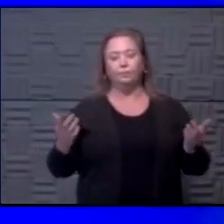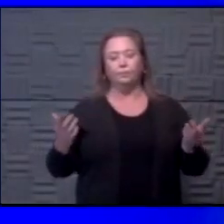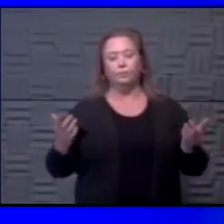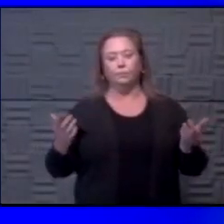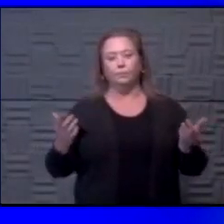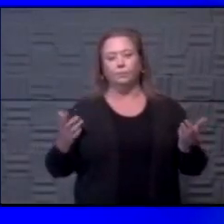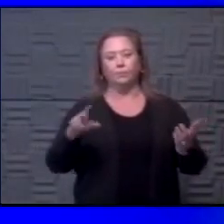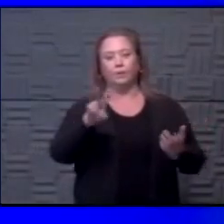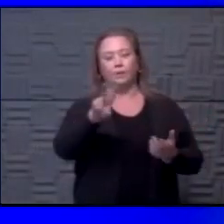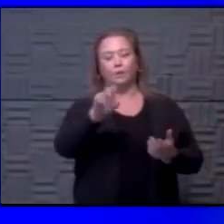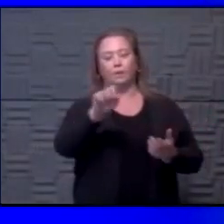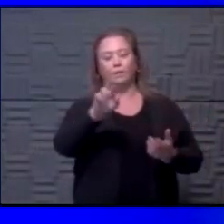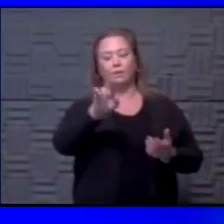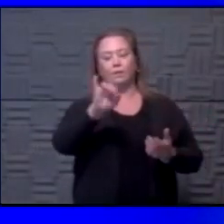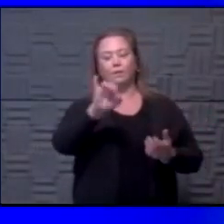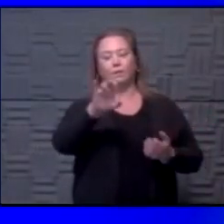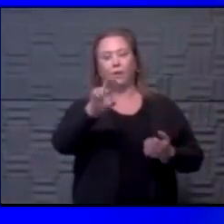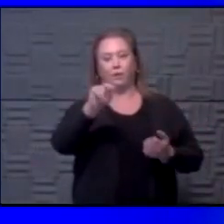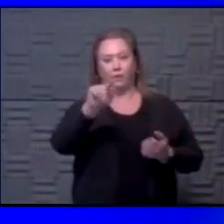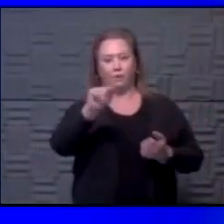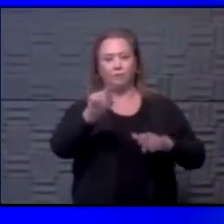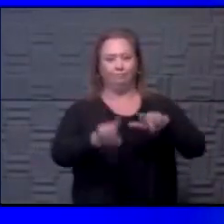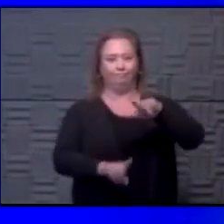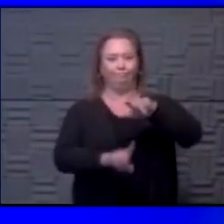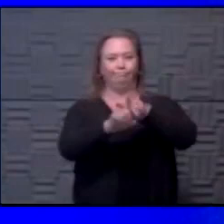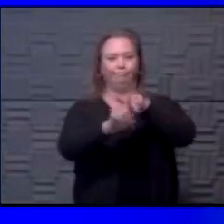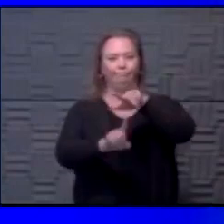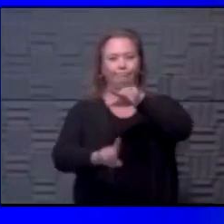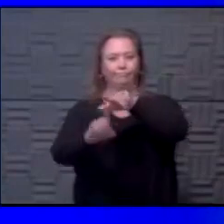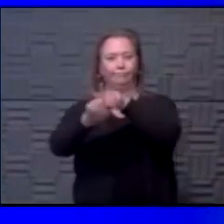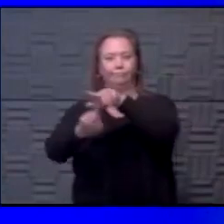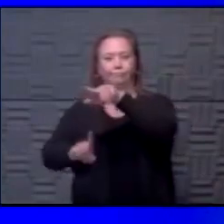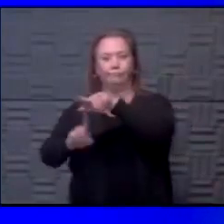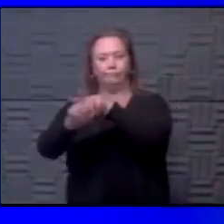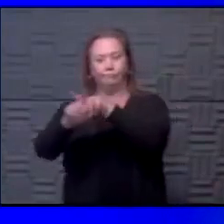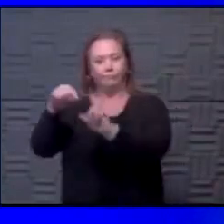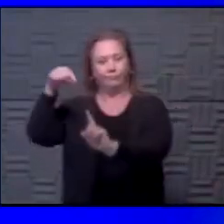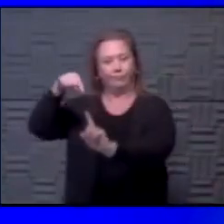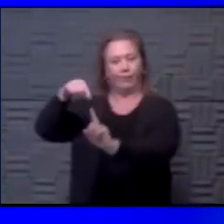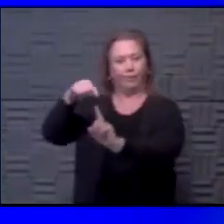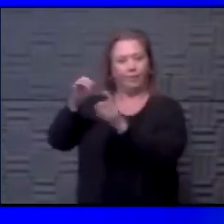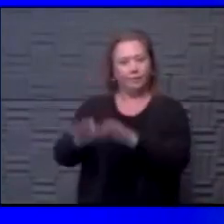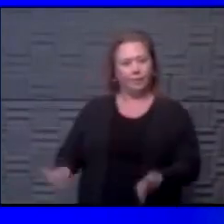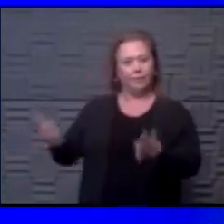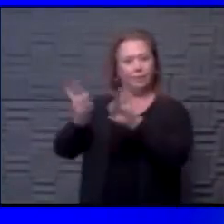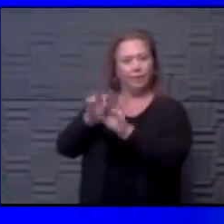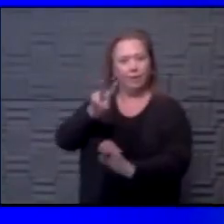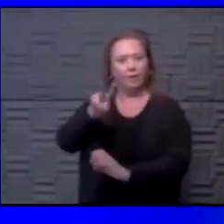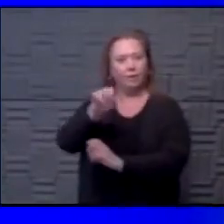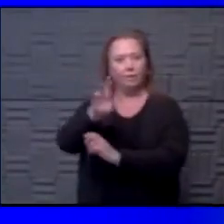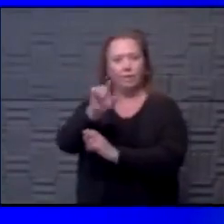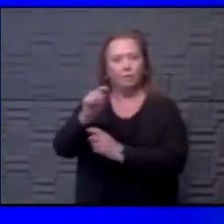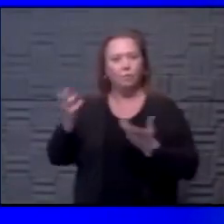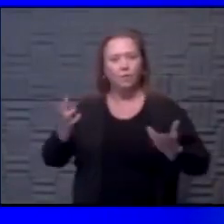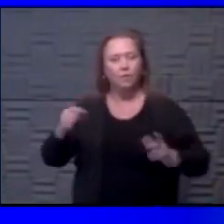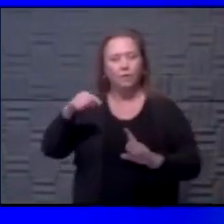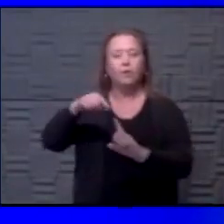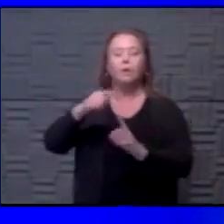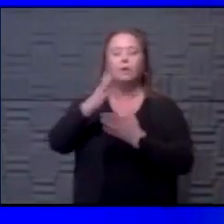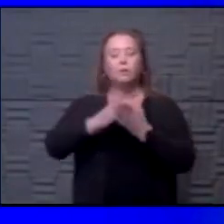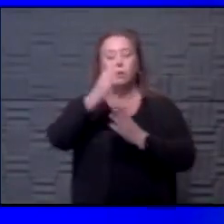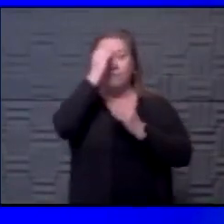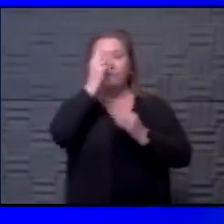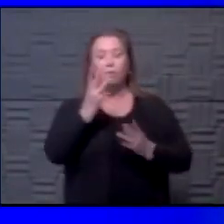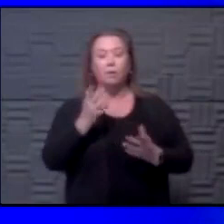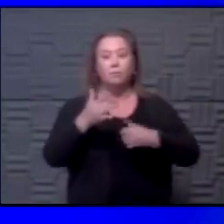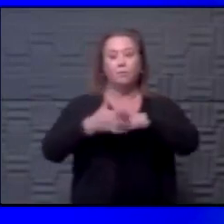be variants. We know variants are going to pop up all the time. What is the significance of those variants? There's certainly some information to say